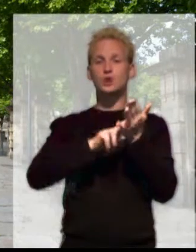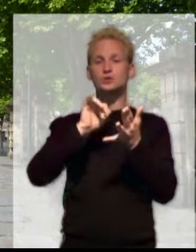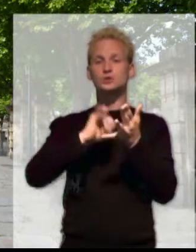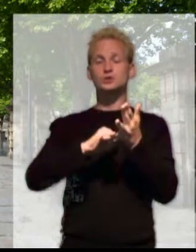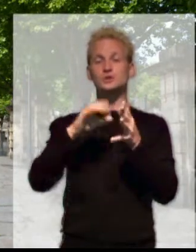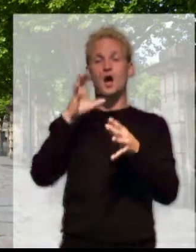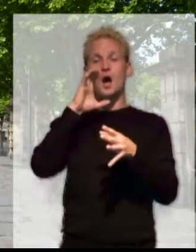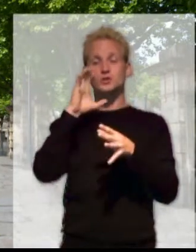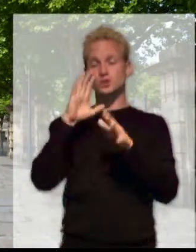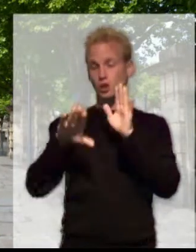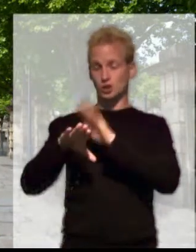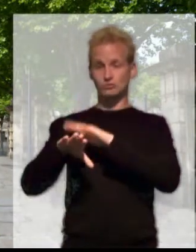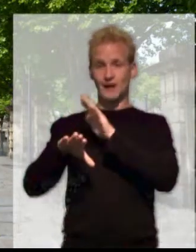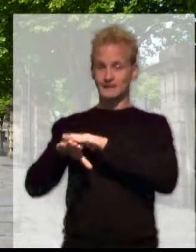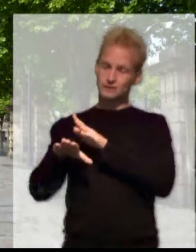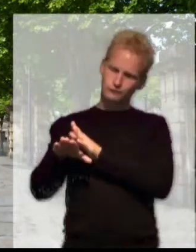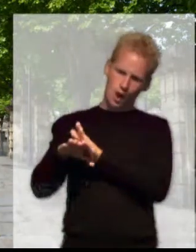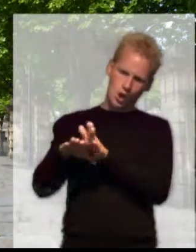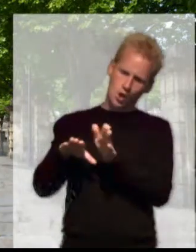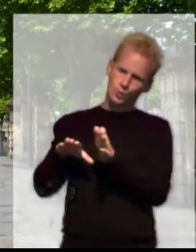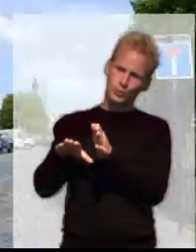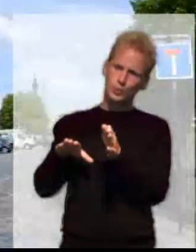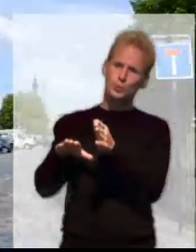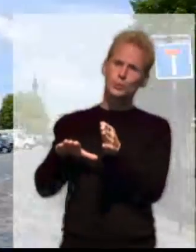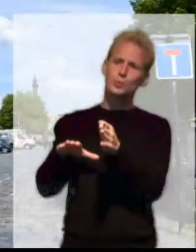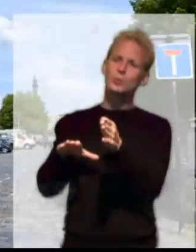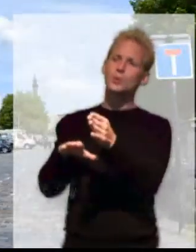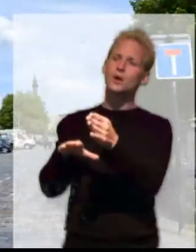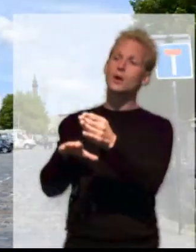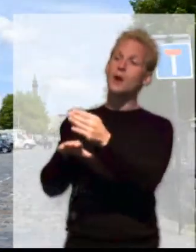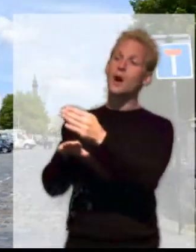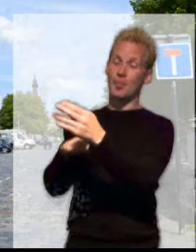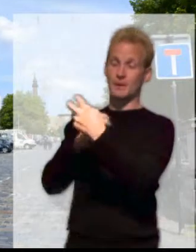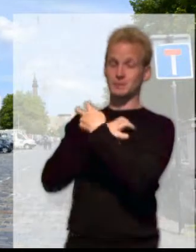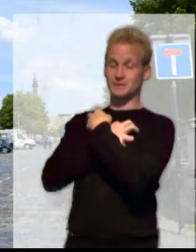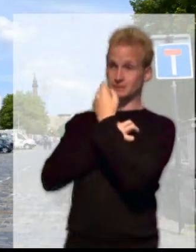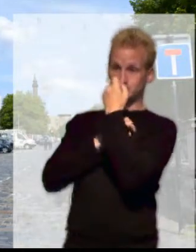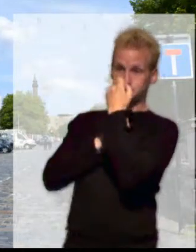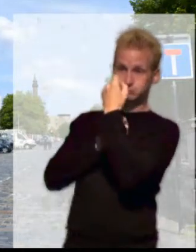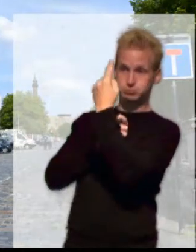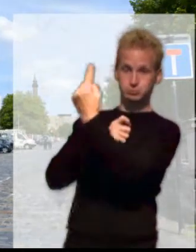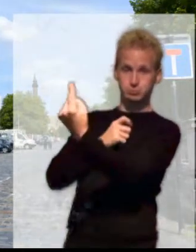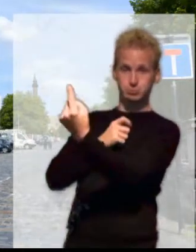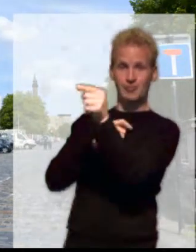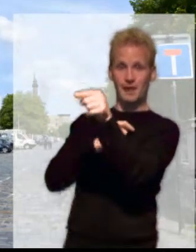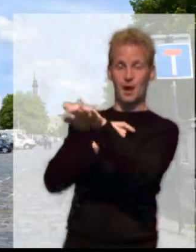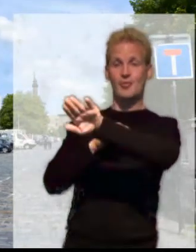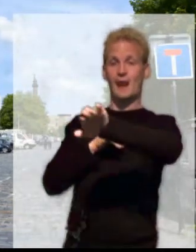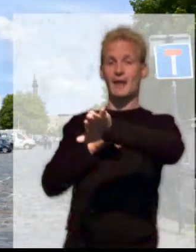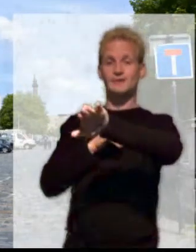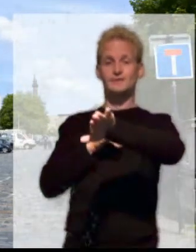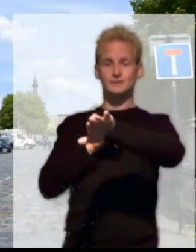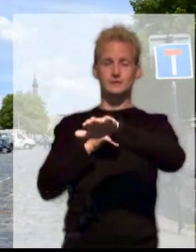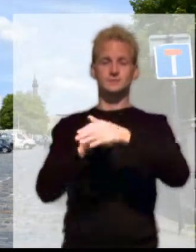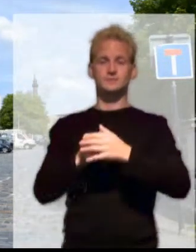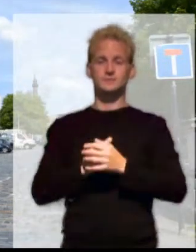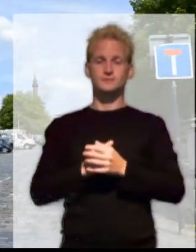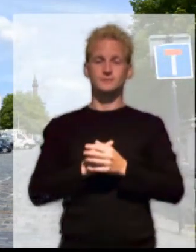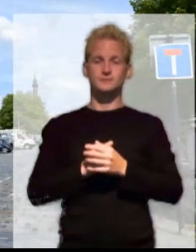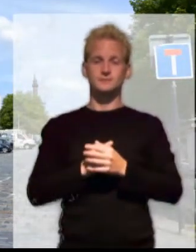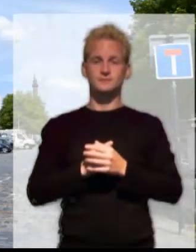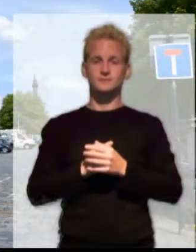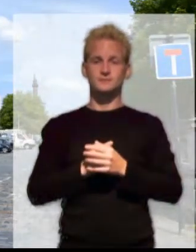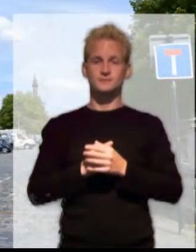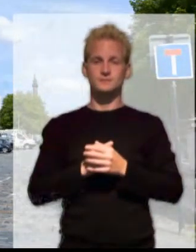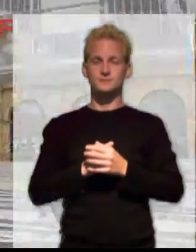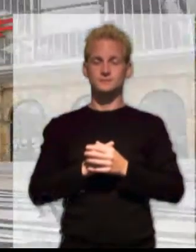gardens on your right, follow the path round to the right, and the museum is immediately on your left, at the bottom of the hill.